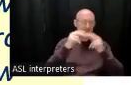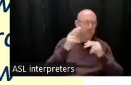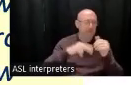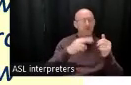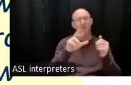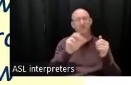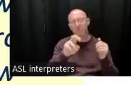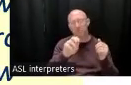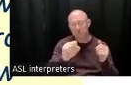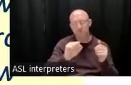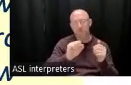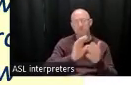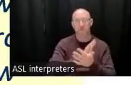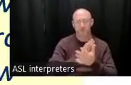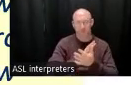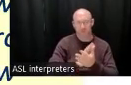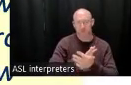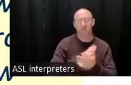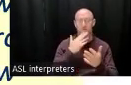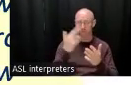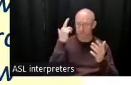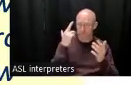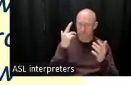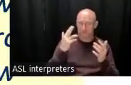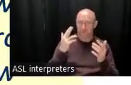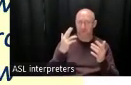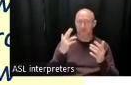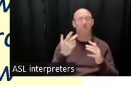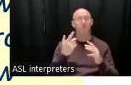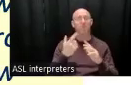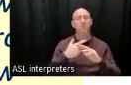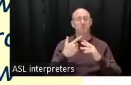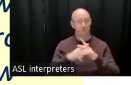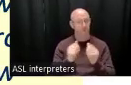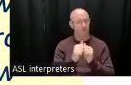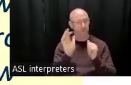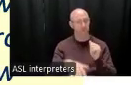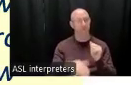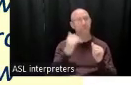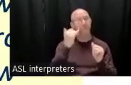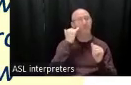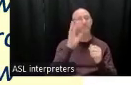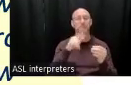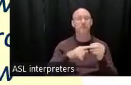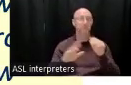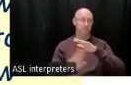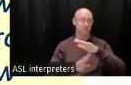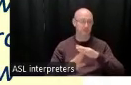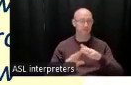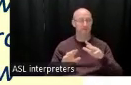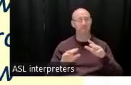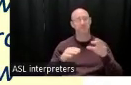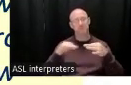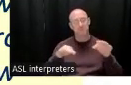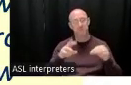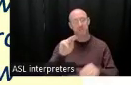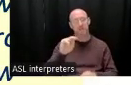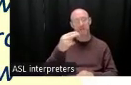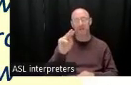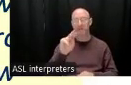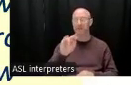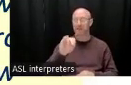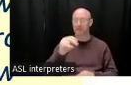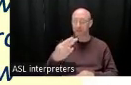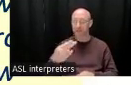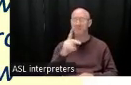resources document for good reason. And so just to start with that, when we look at our basic instructions that NIH gives us for what